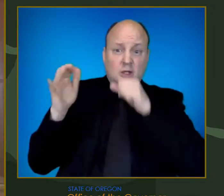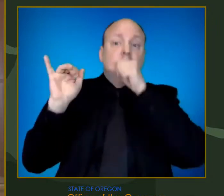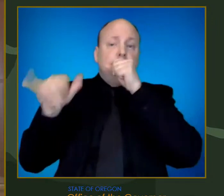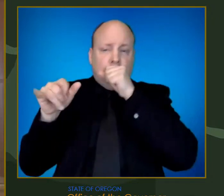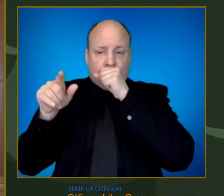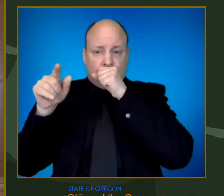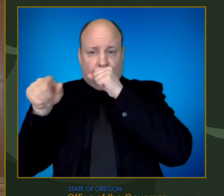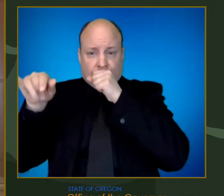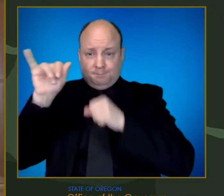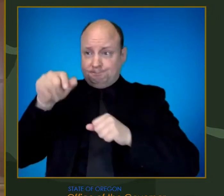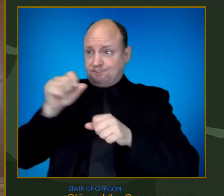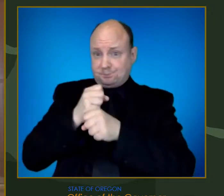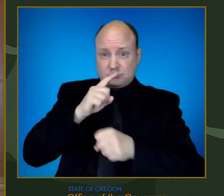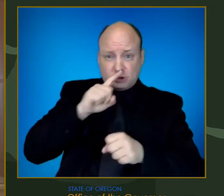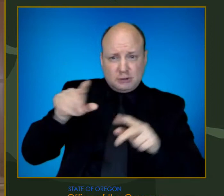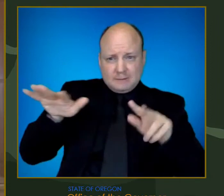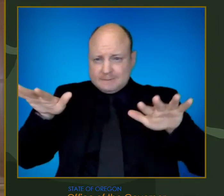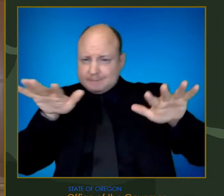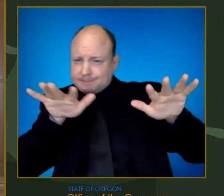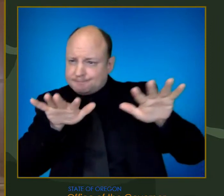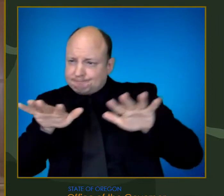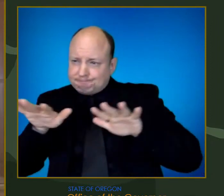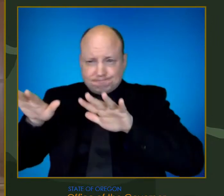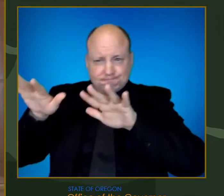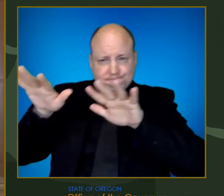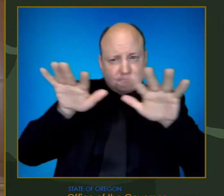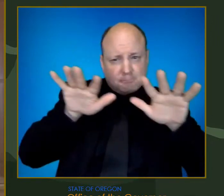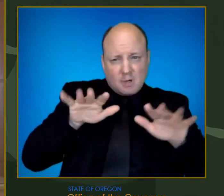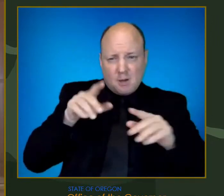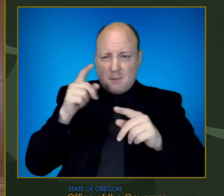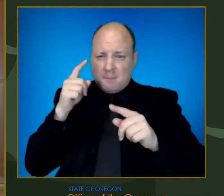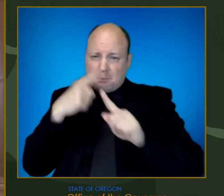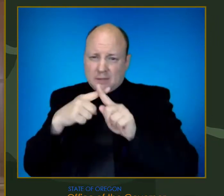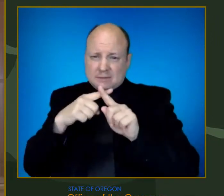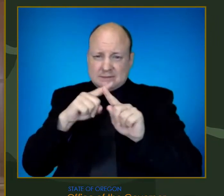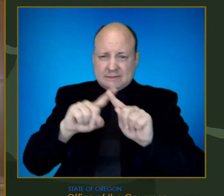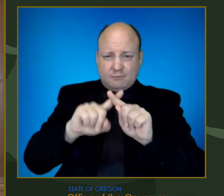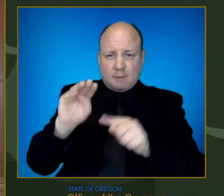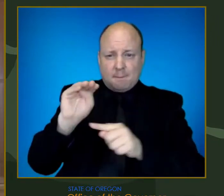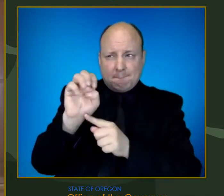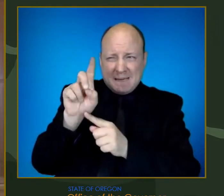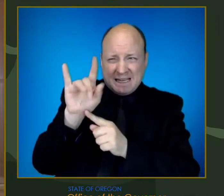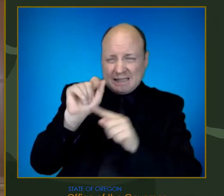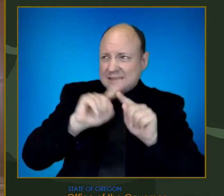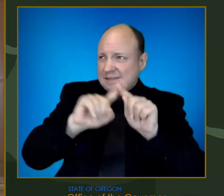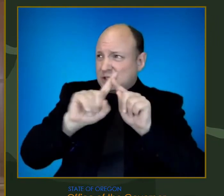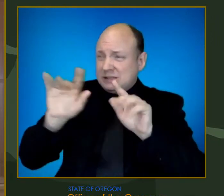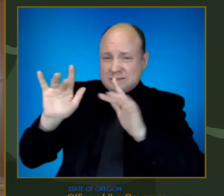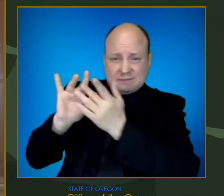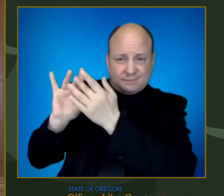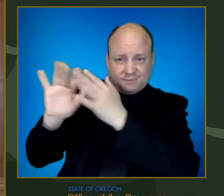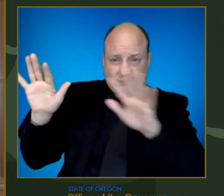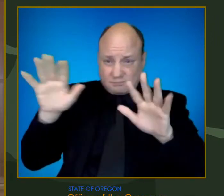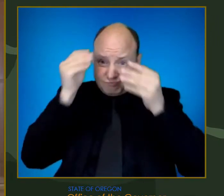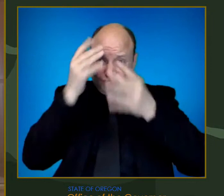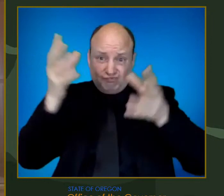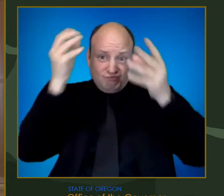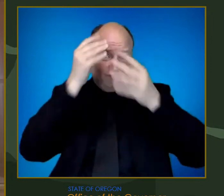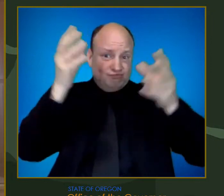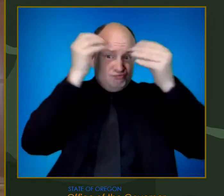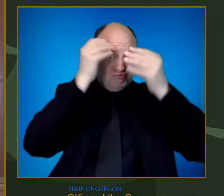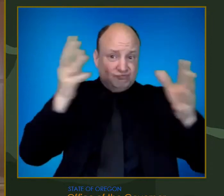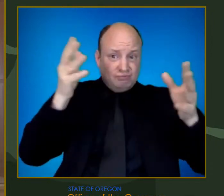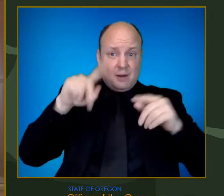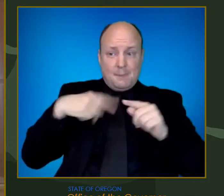organizations and a number of media companies to get the information out about the